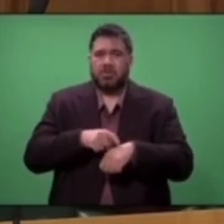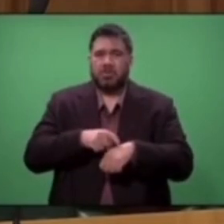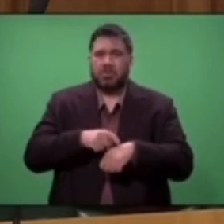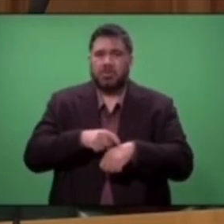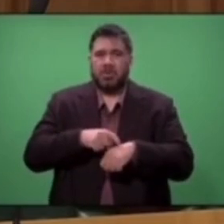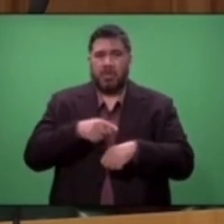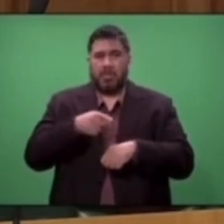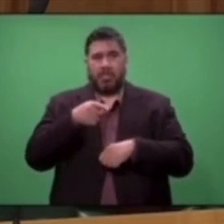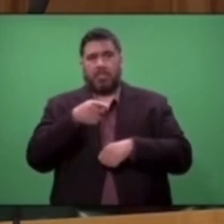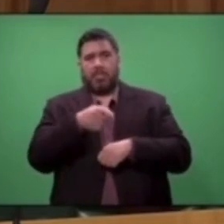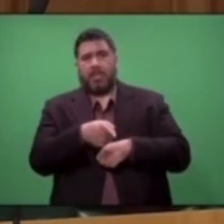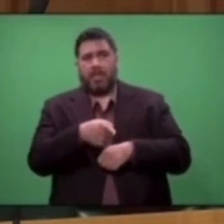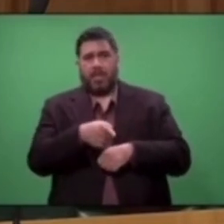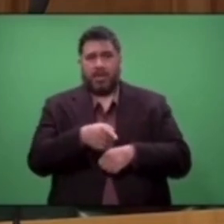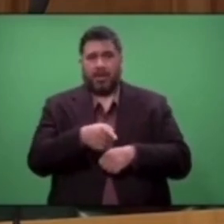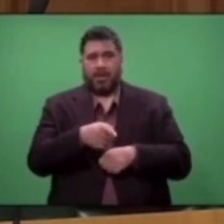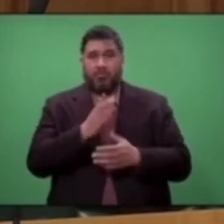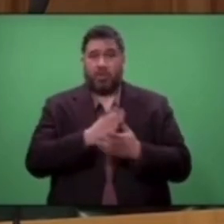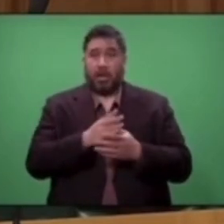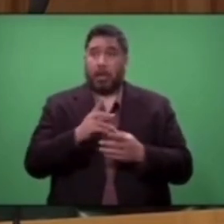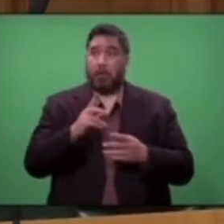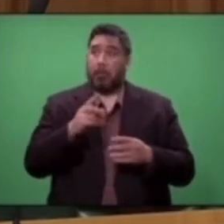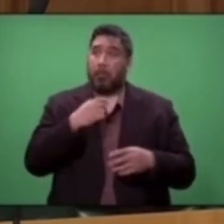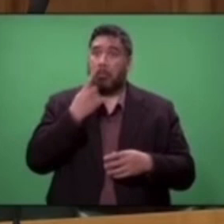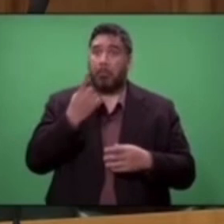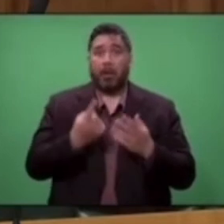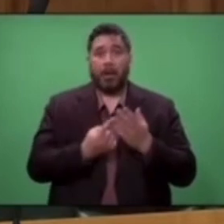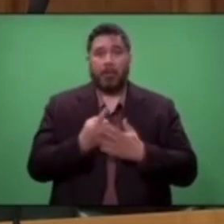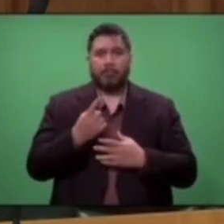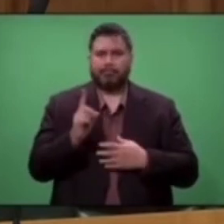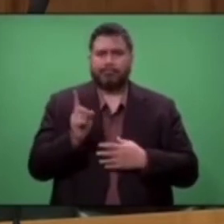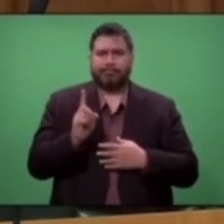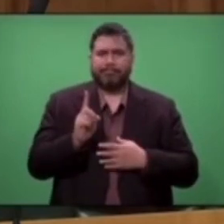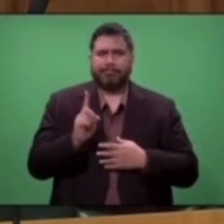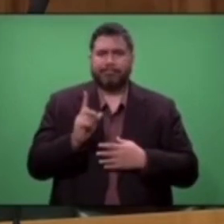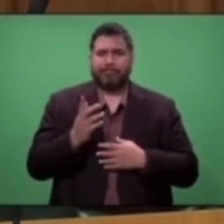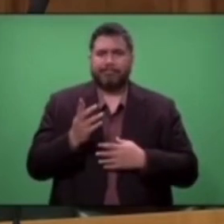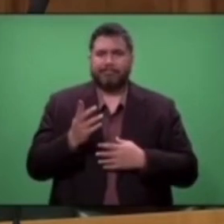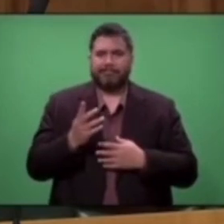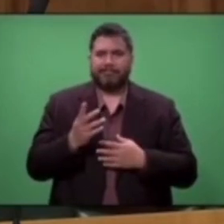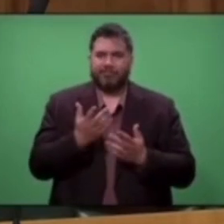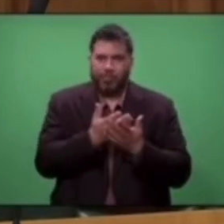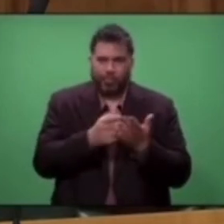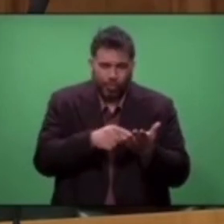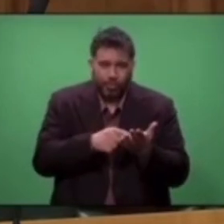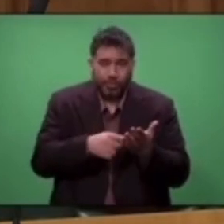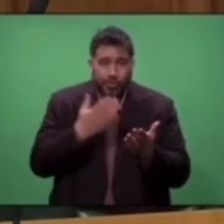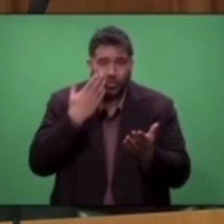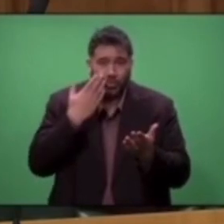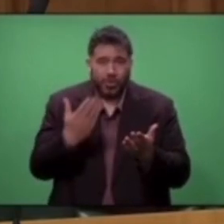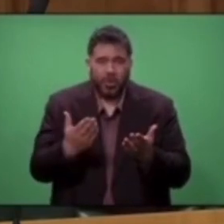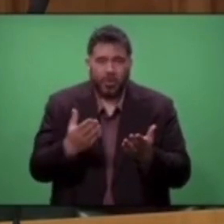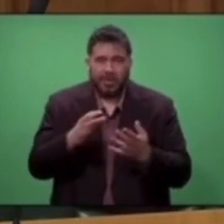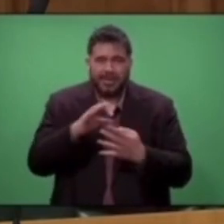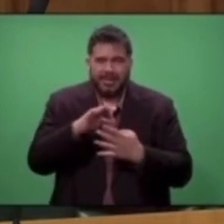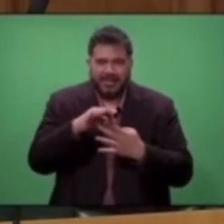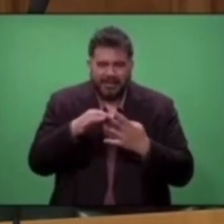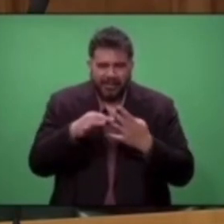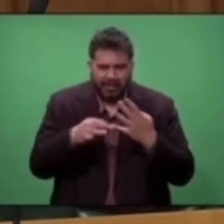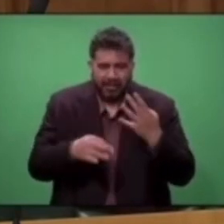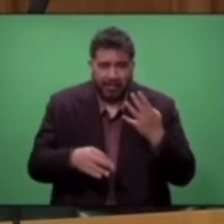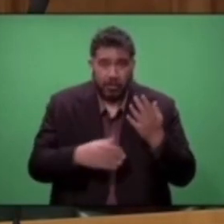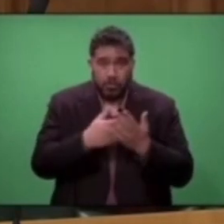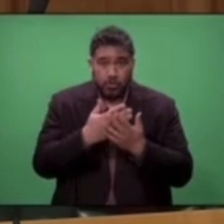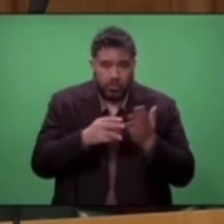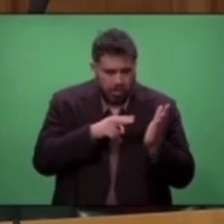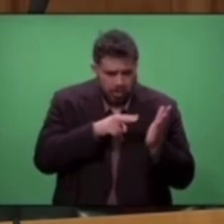not come about by accident. The inquiry reveals shocking detail, stories that are